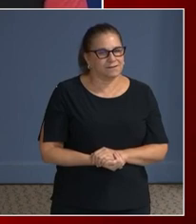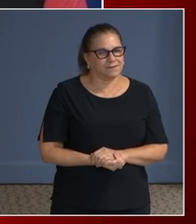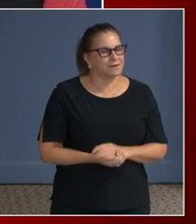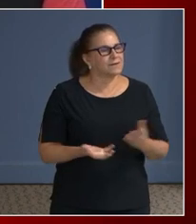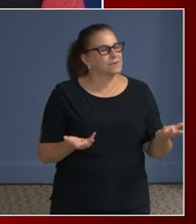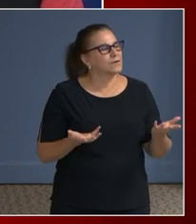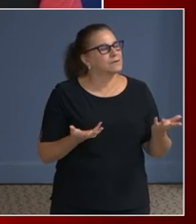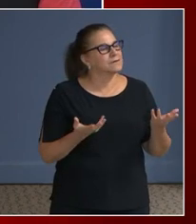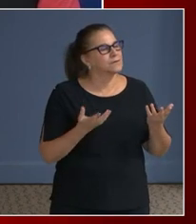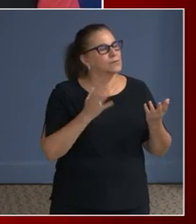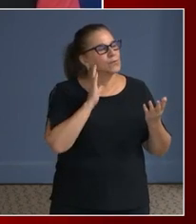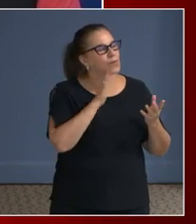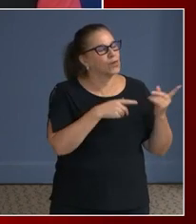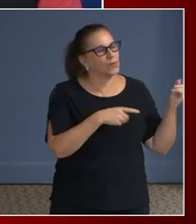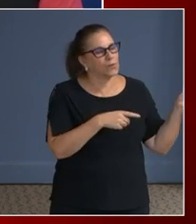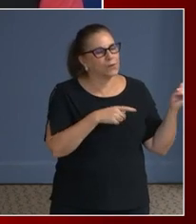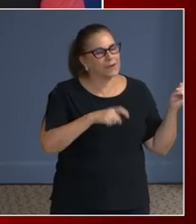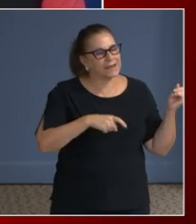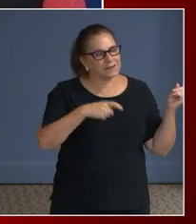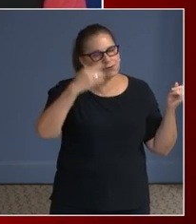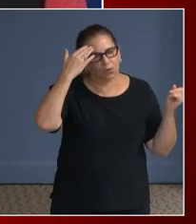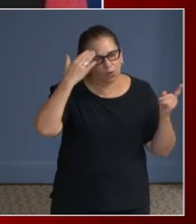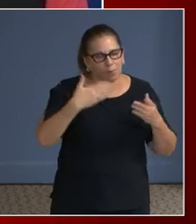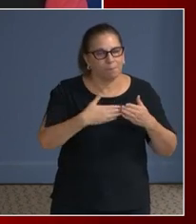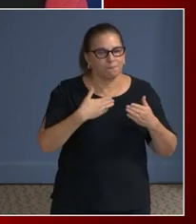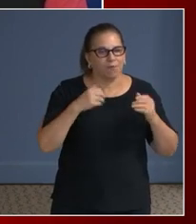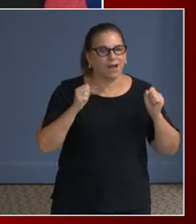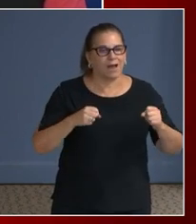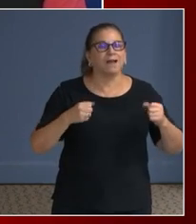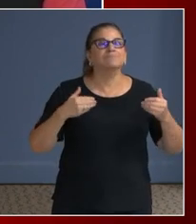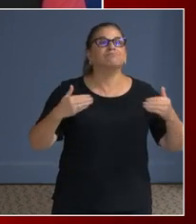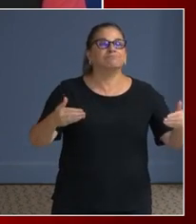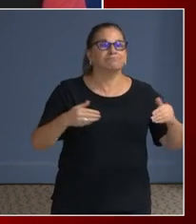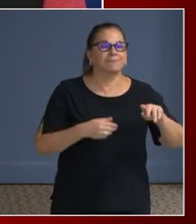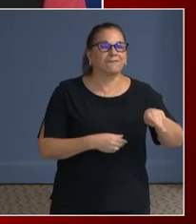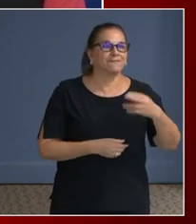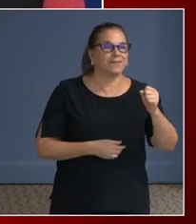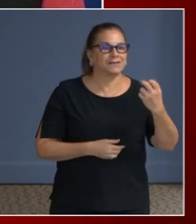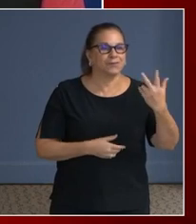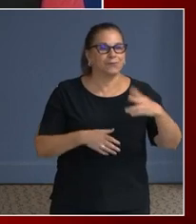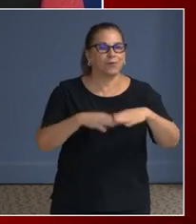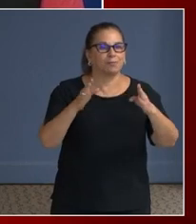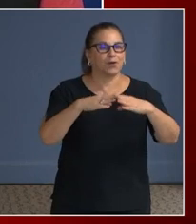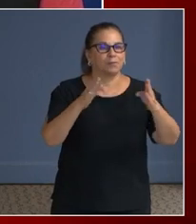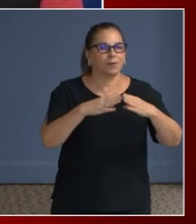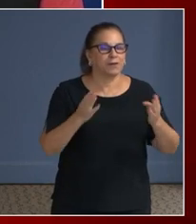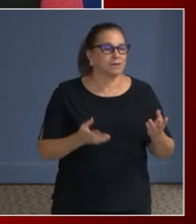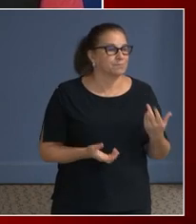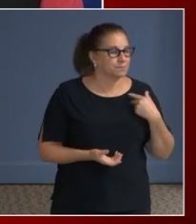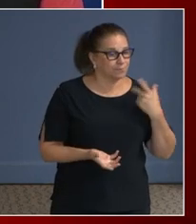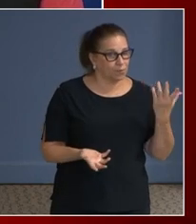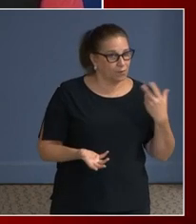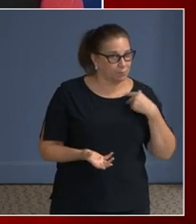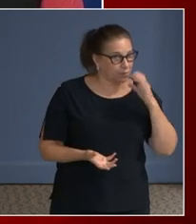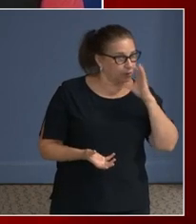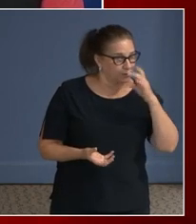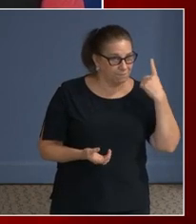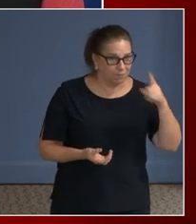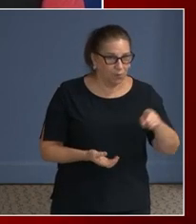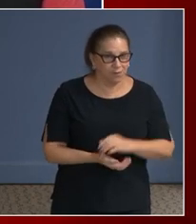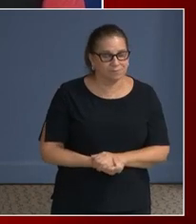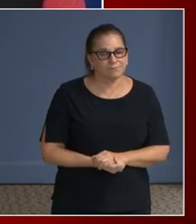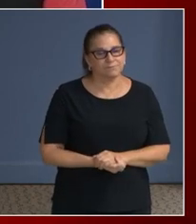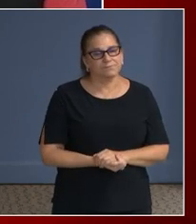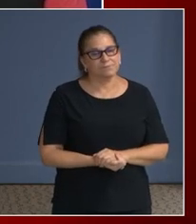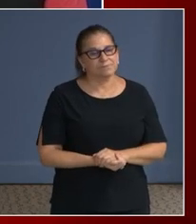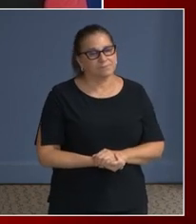The metrics that we have, that we show here are principally the things that we are looking for to make a recommendation to move to